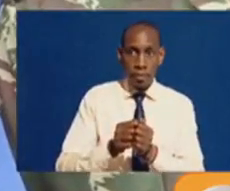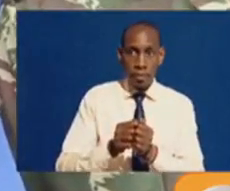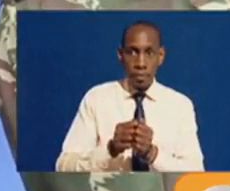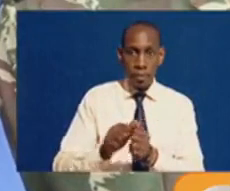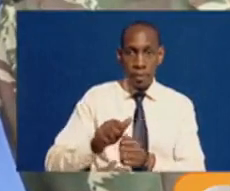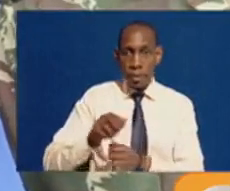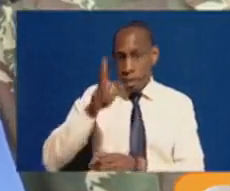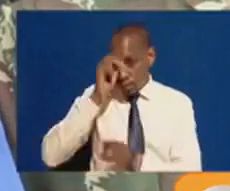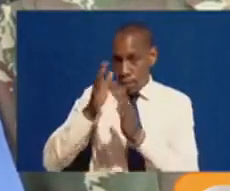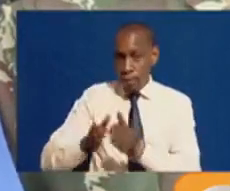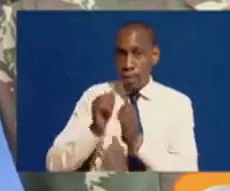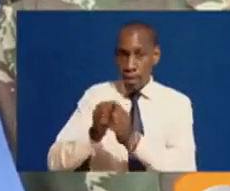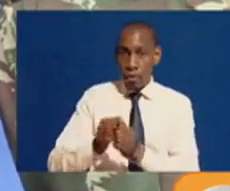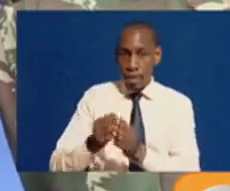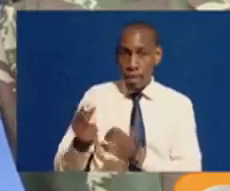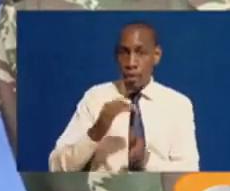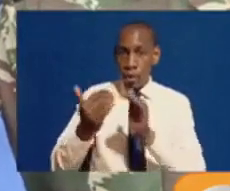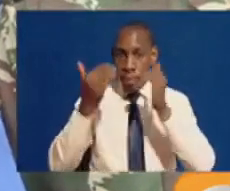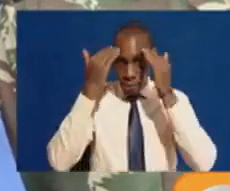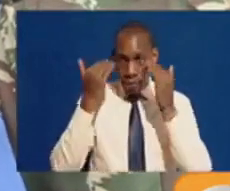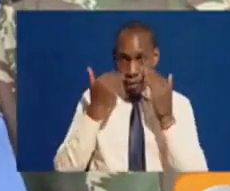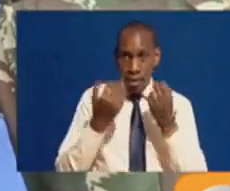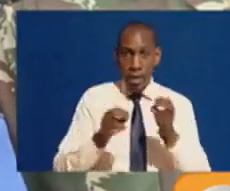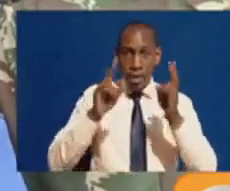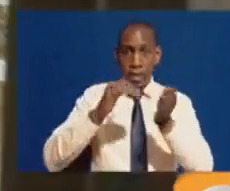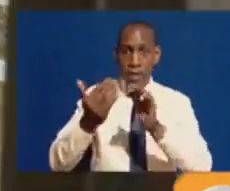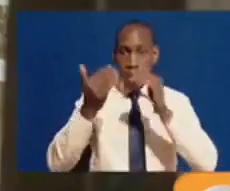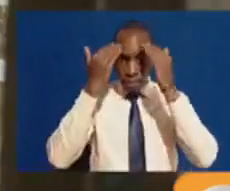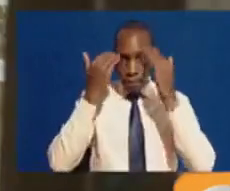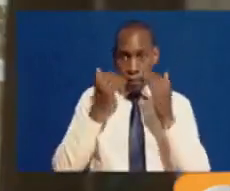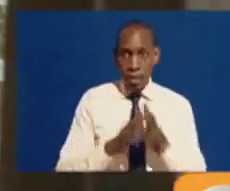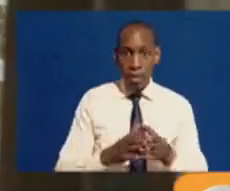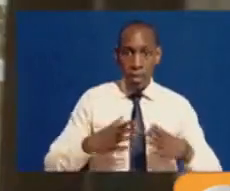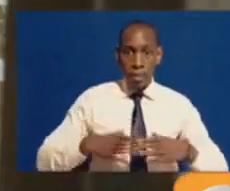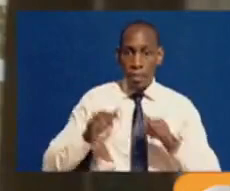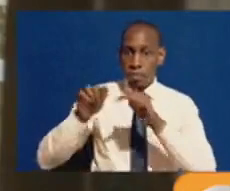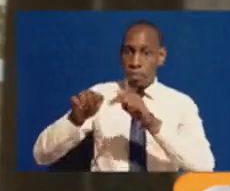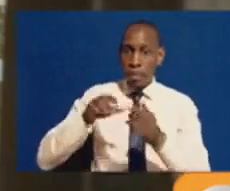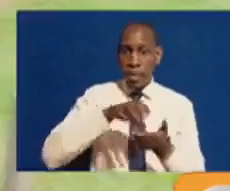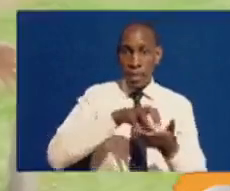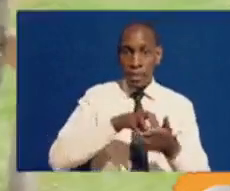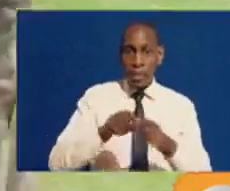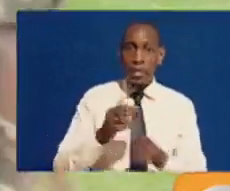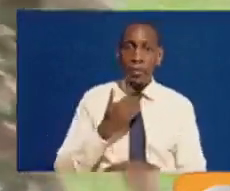SCC walikuwa pamoja, walipelekwa kotini. So the matter is pending before court. Residents have condemned the incident